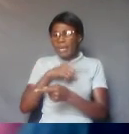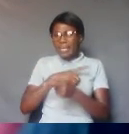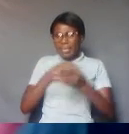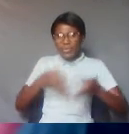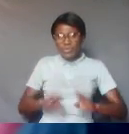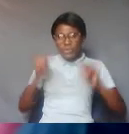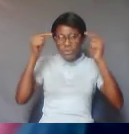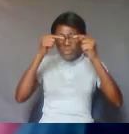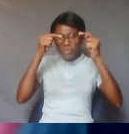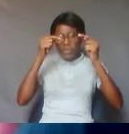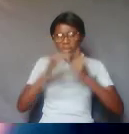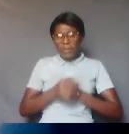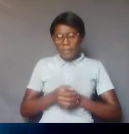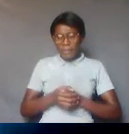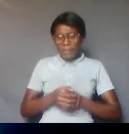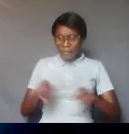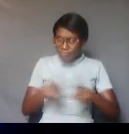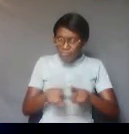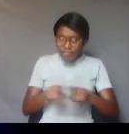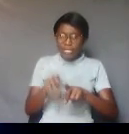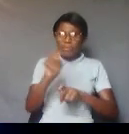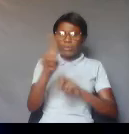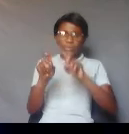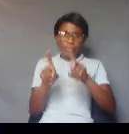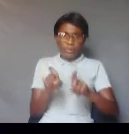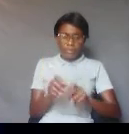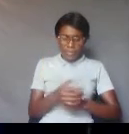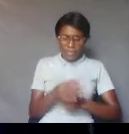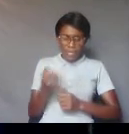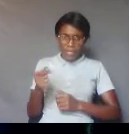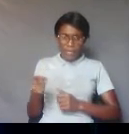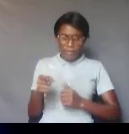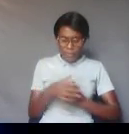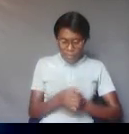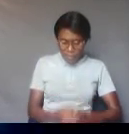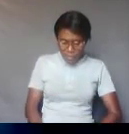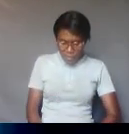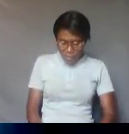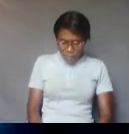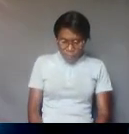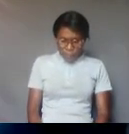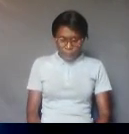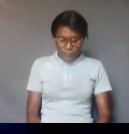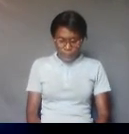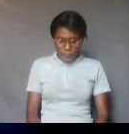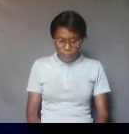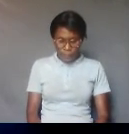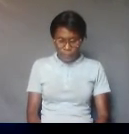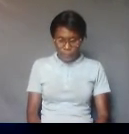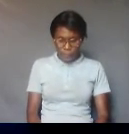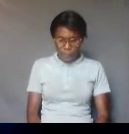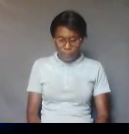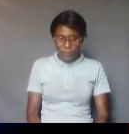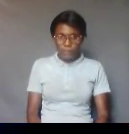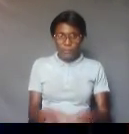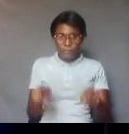time, um, in the same text in verse 3, that's when Jesus actually affirms to say, no,